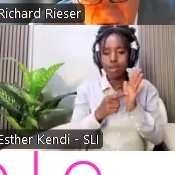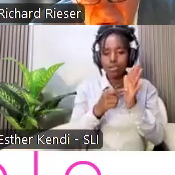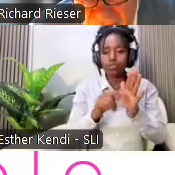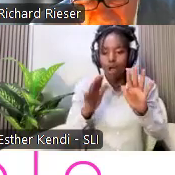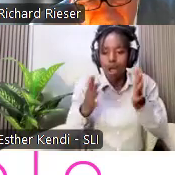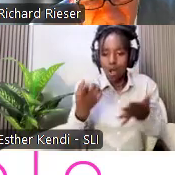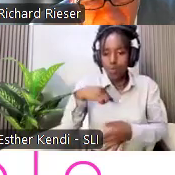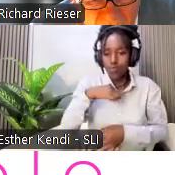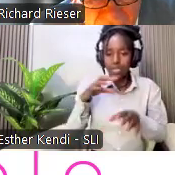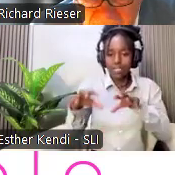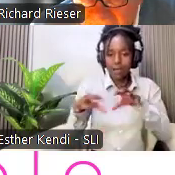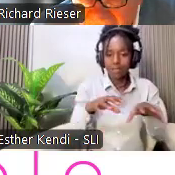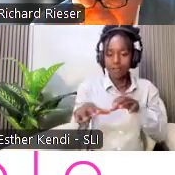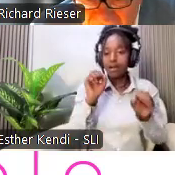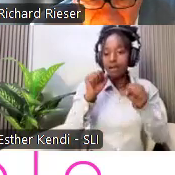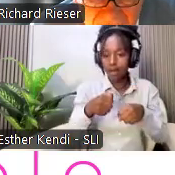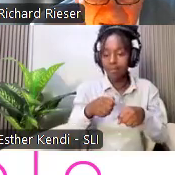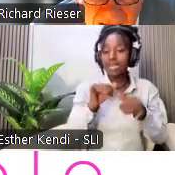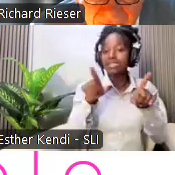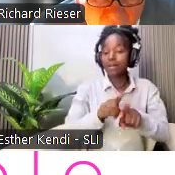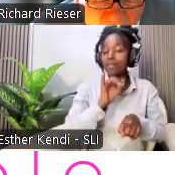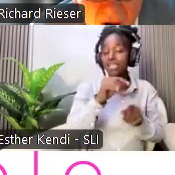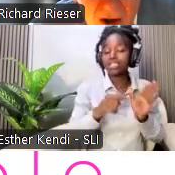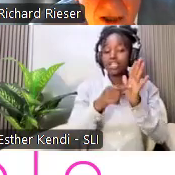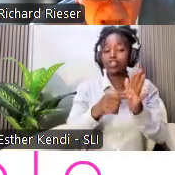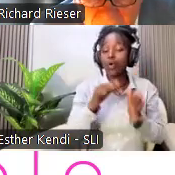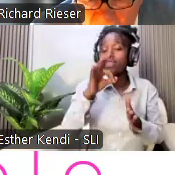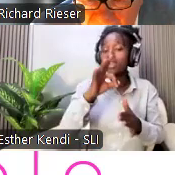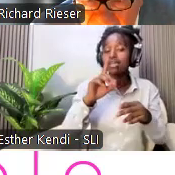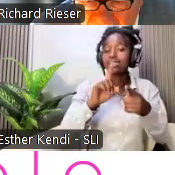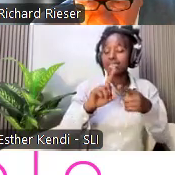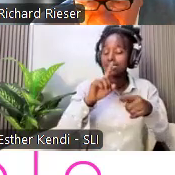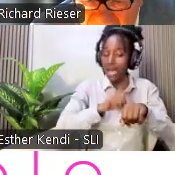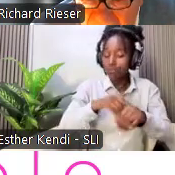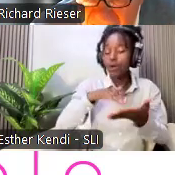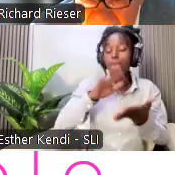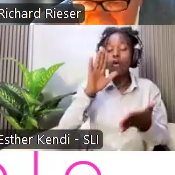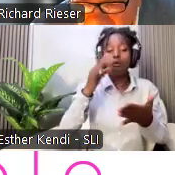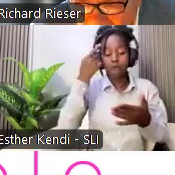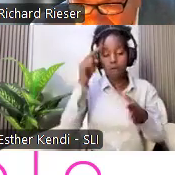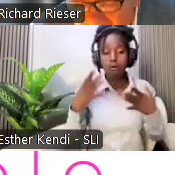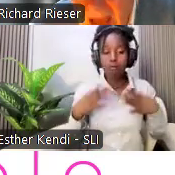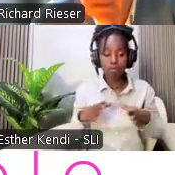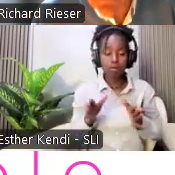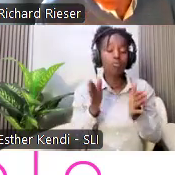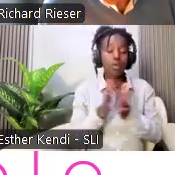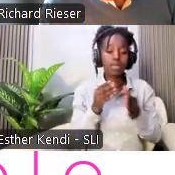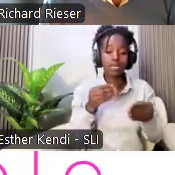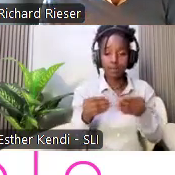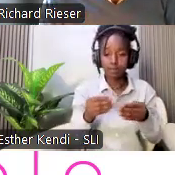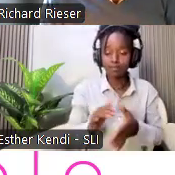of 3 times the normal gender-based violence for disabled women and girls. So, and the lack